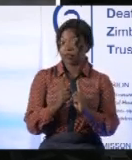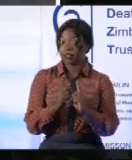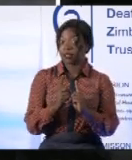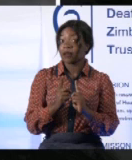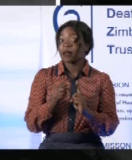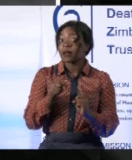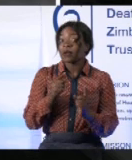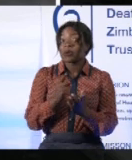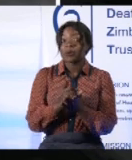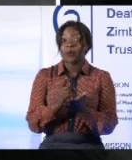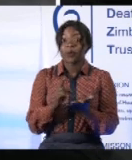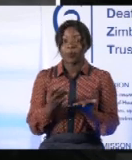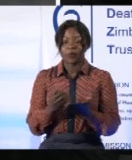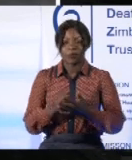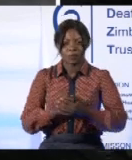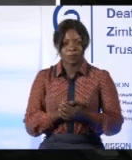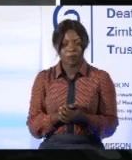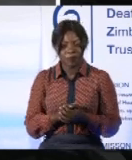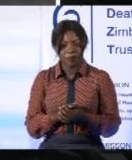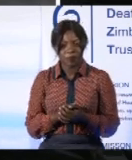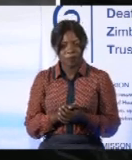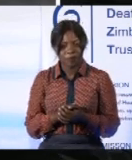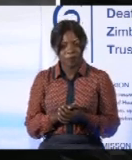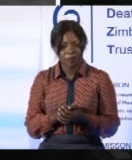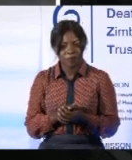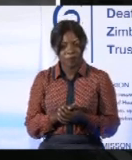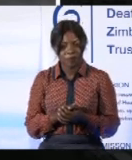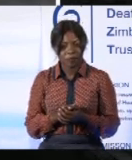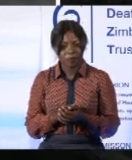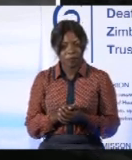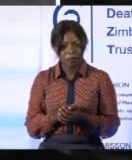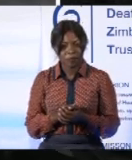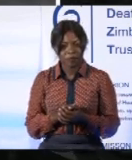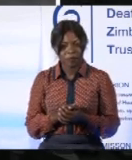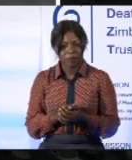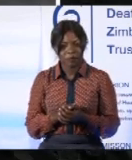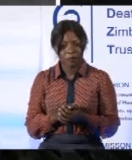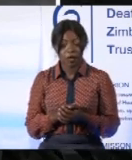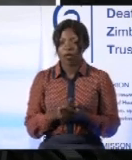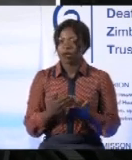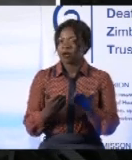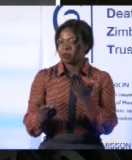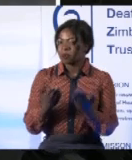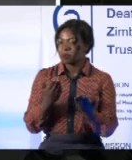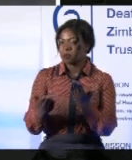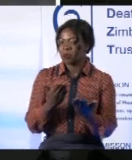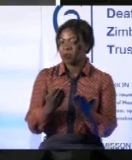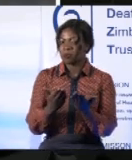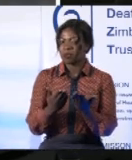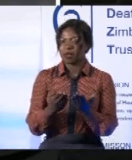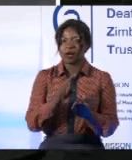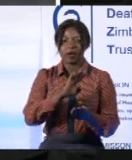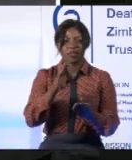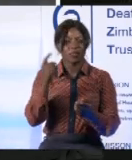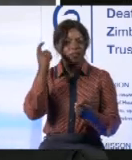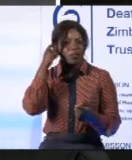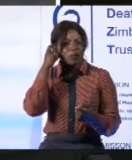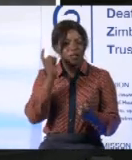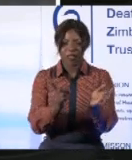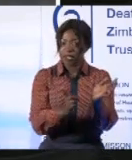out is always the fact that whether it's a battle between the